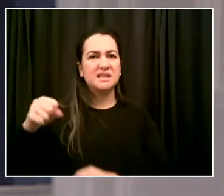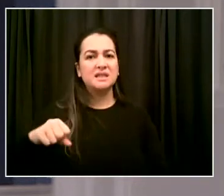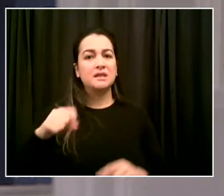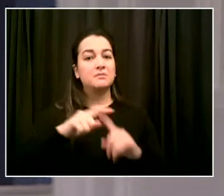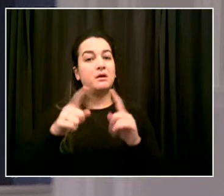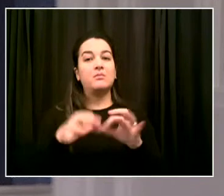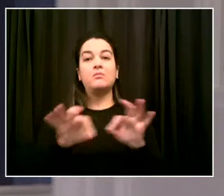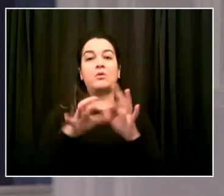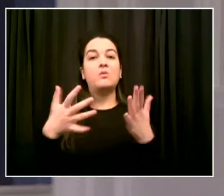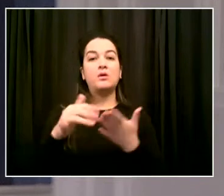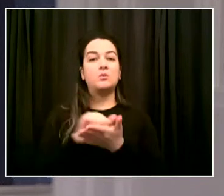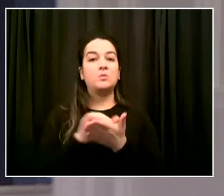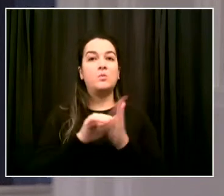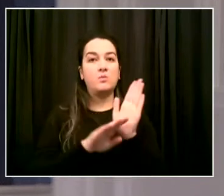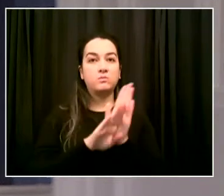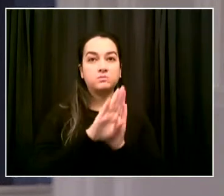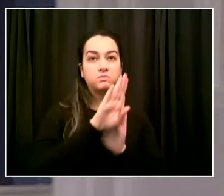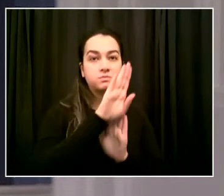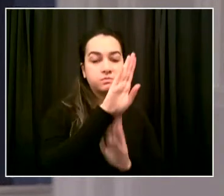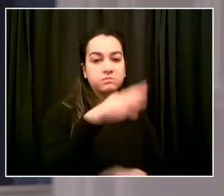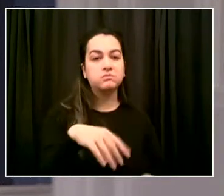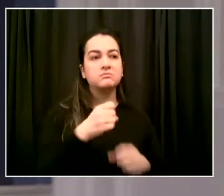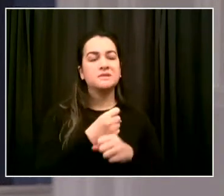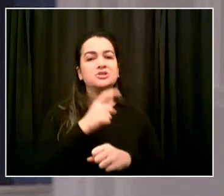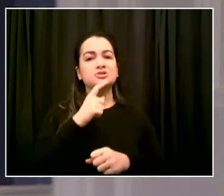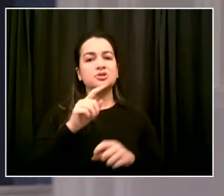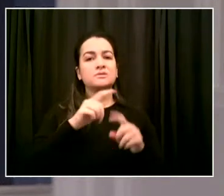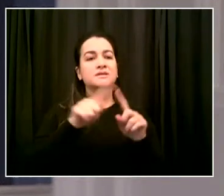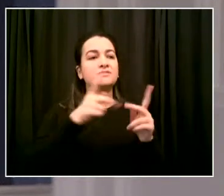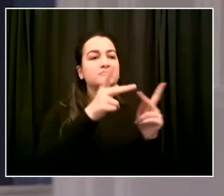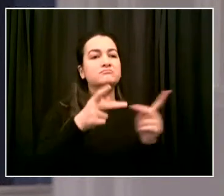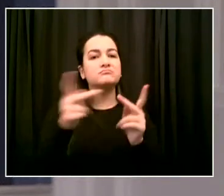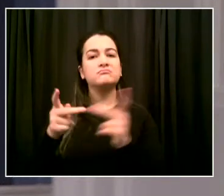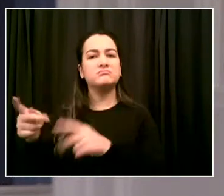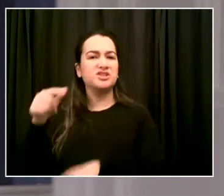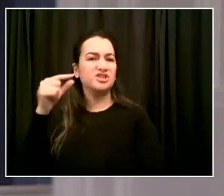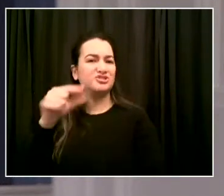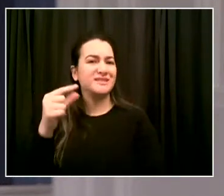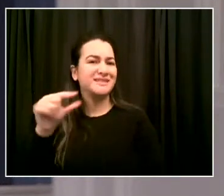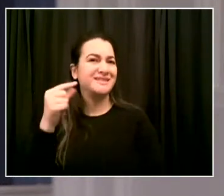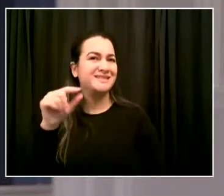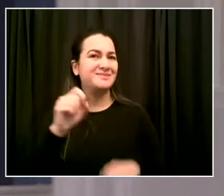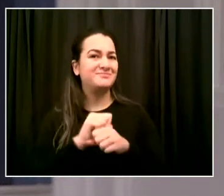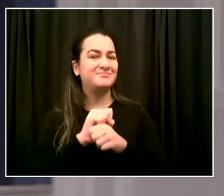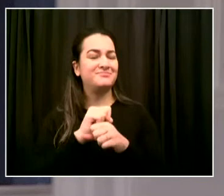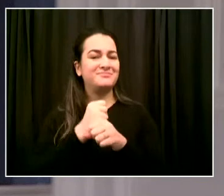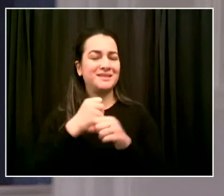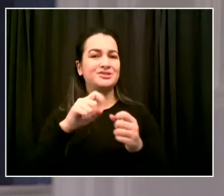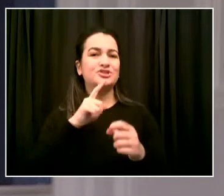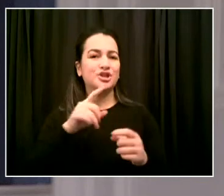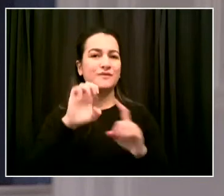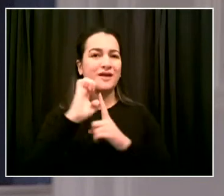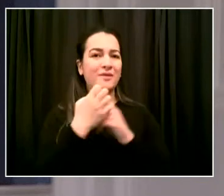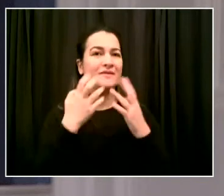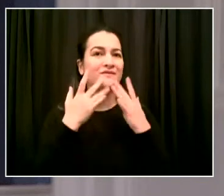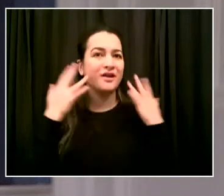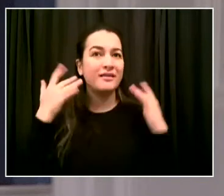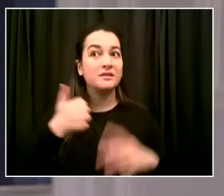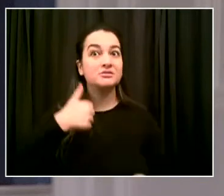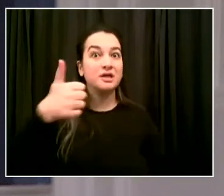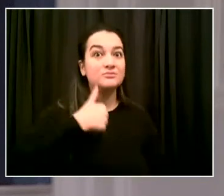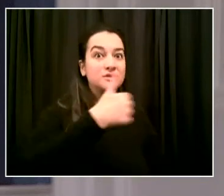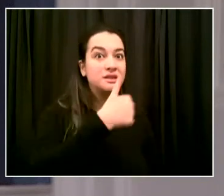transportation system. It is fair to say that last year was like none before it. We faced extraordinary challenges, but thanks to the